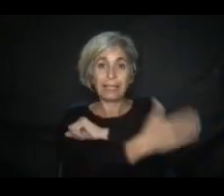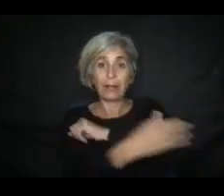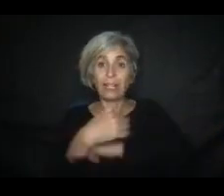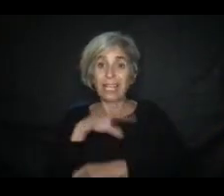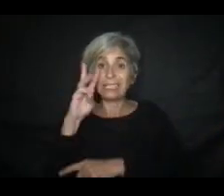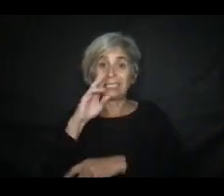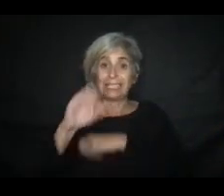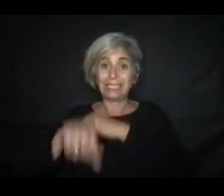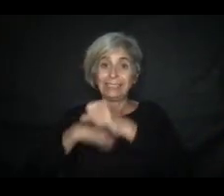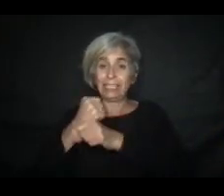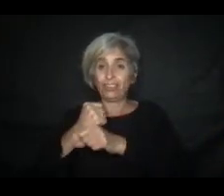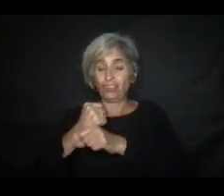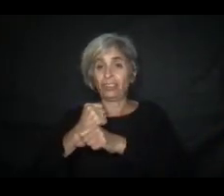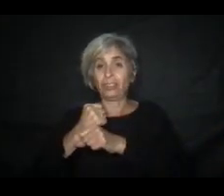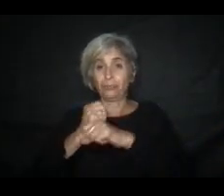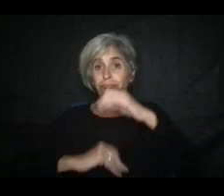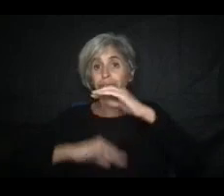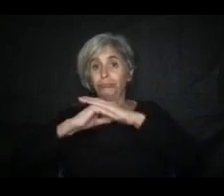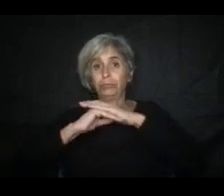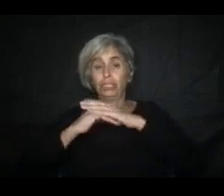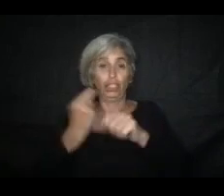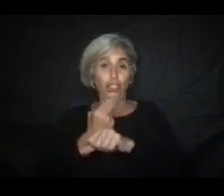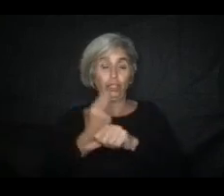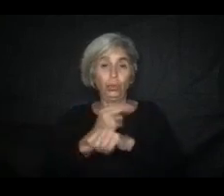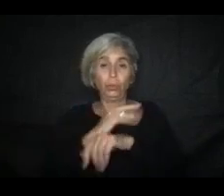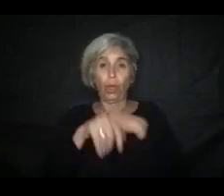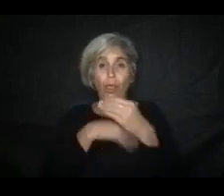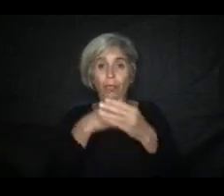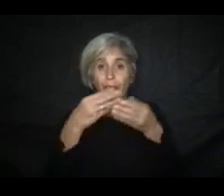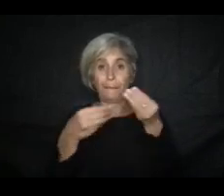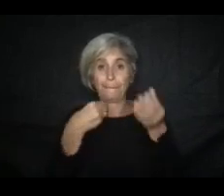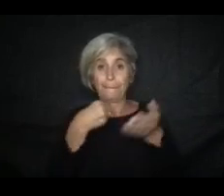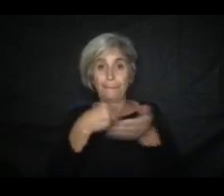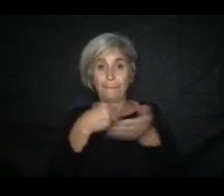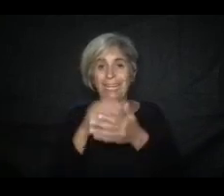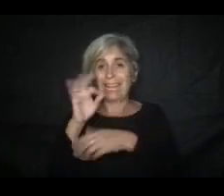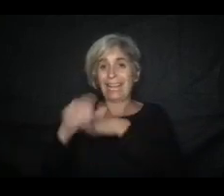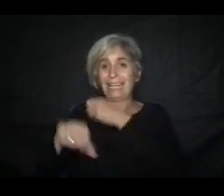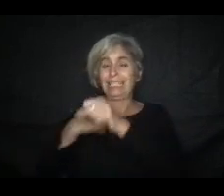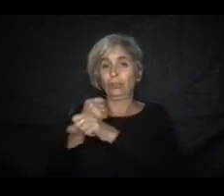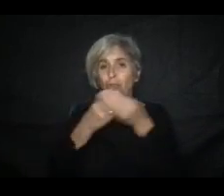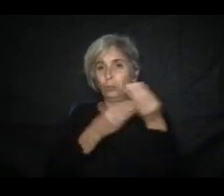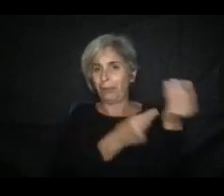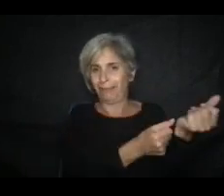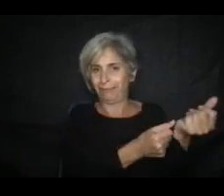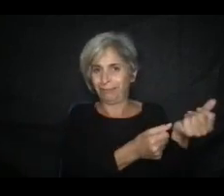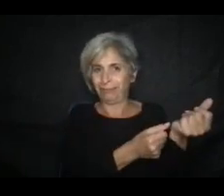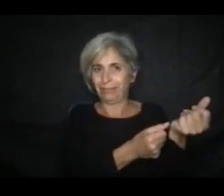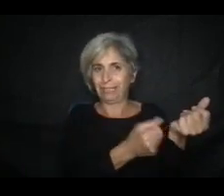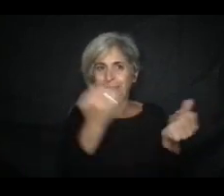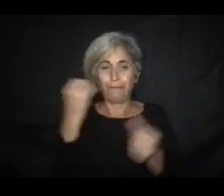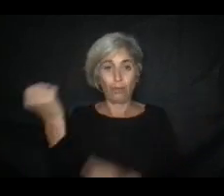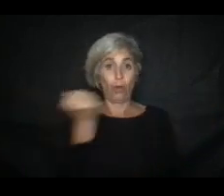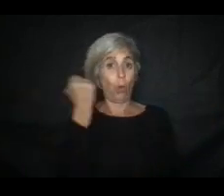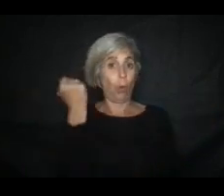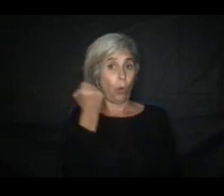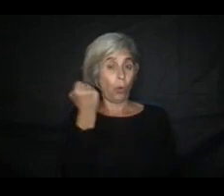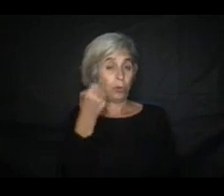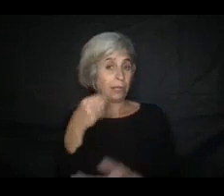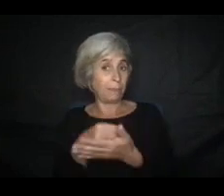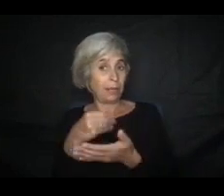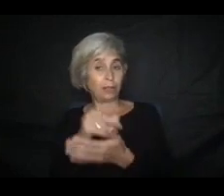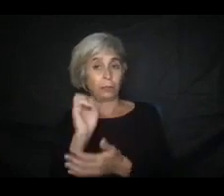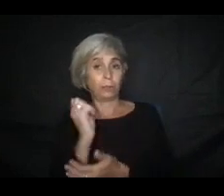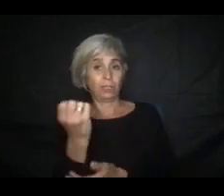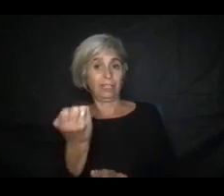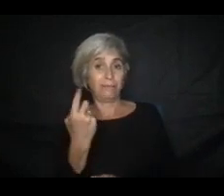years to itemize that allocation, then 9 years to spend it. And if they're holding on money that they're supposed to